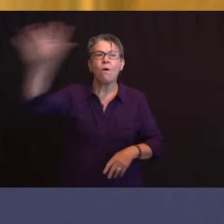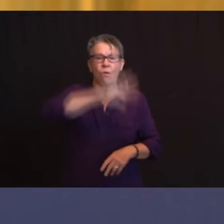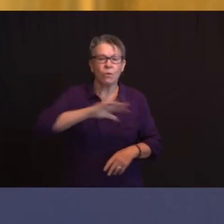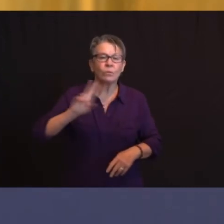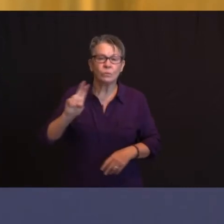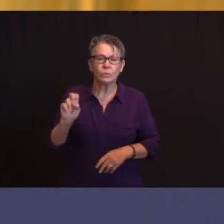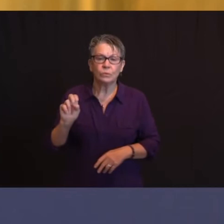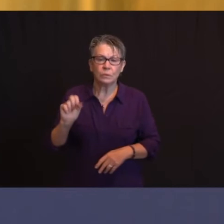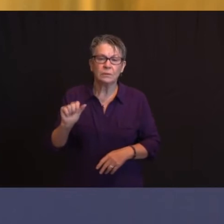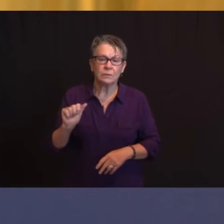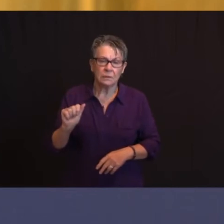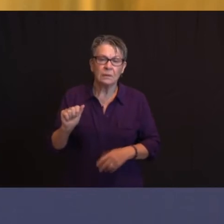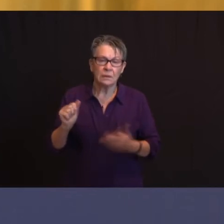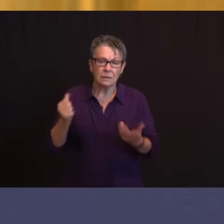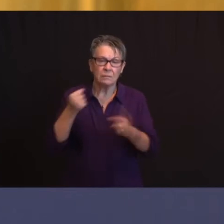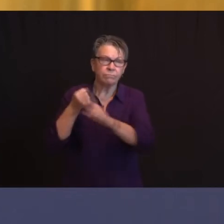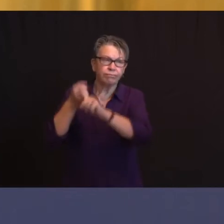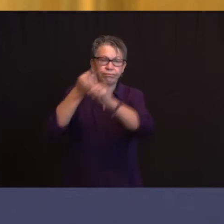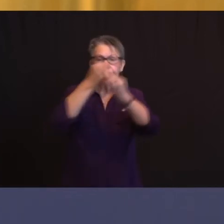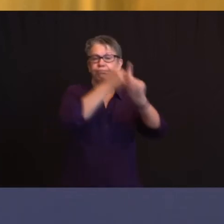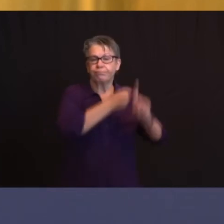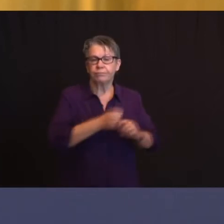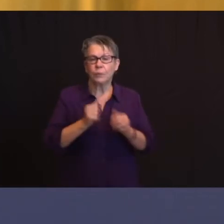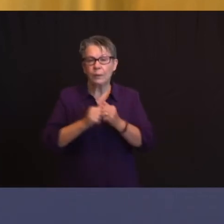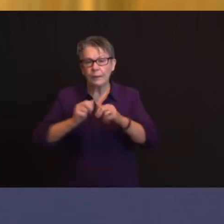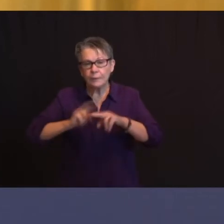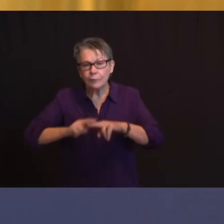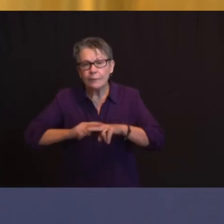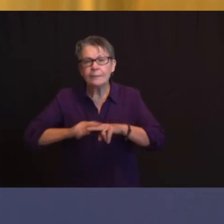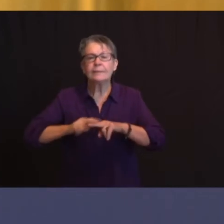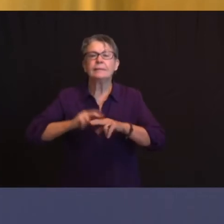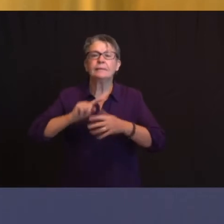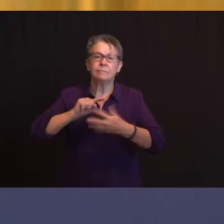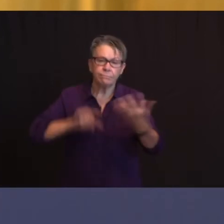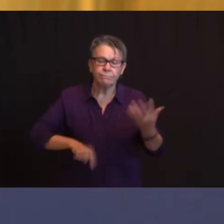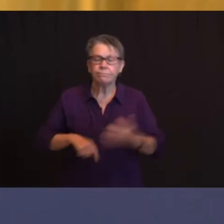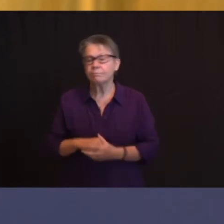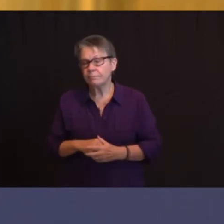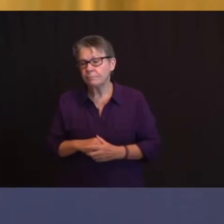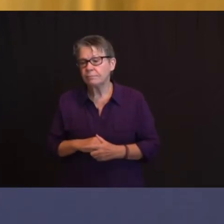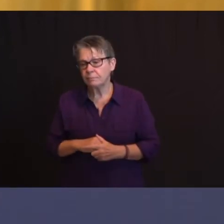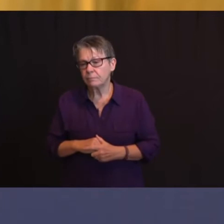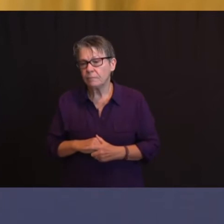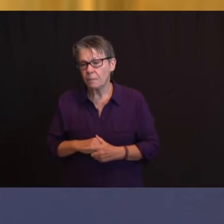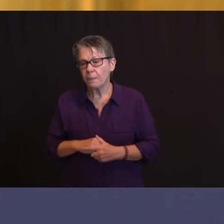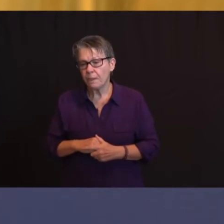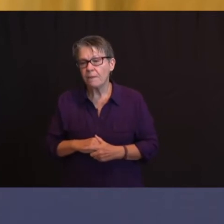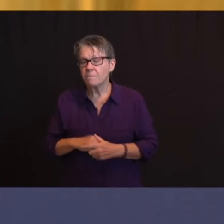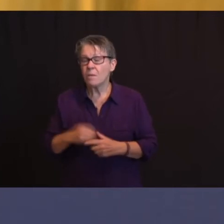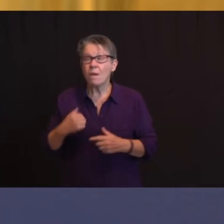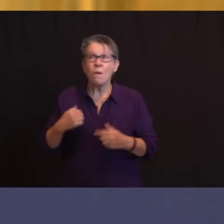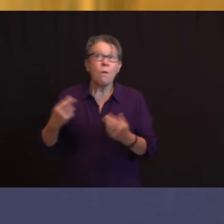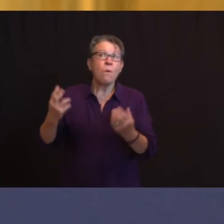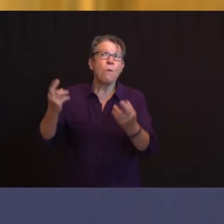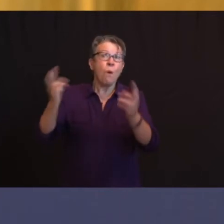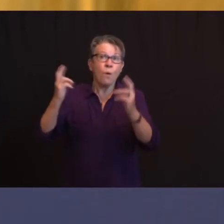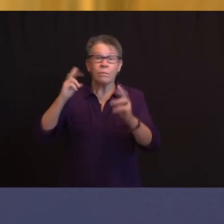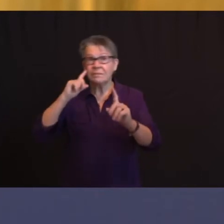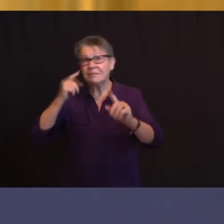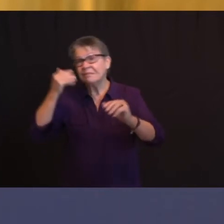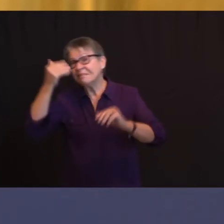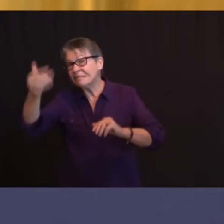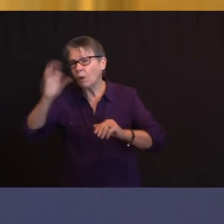able not just to emerge from this, but that we will have used our time wisely inside of our own systems and be able to say,